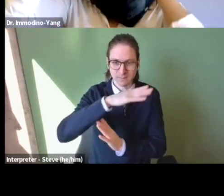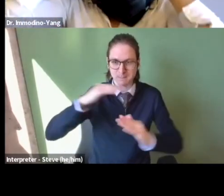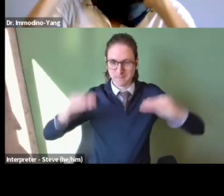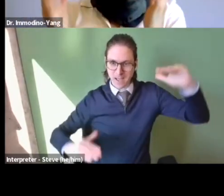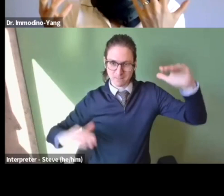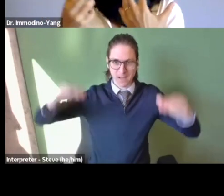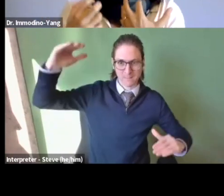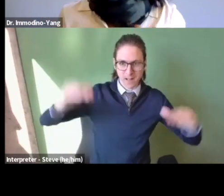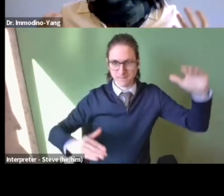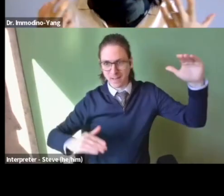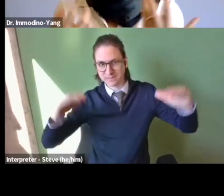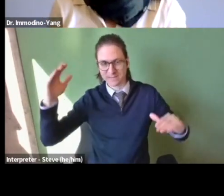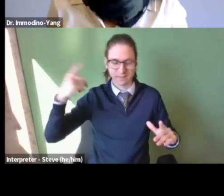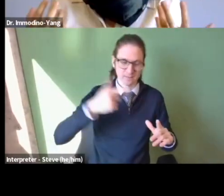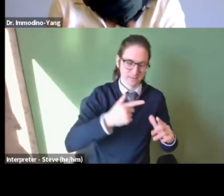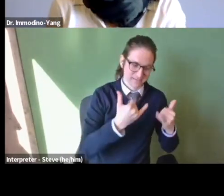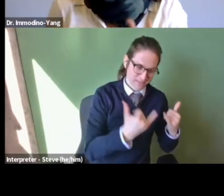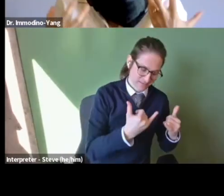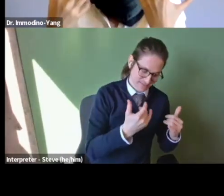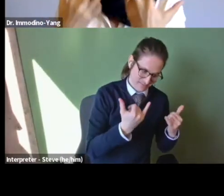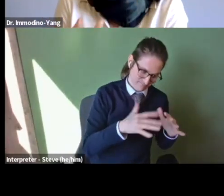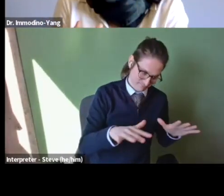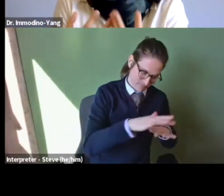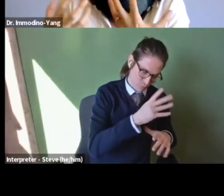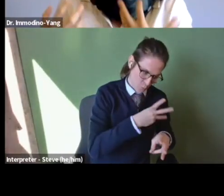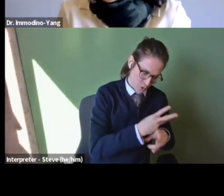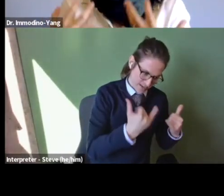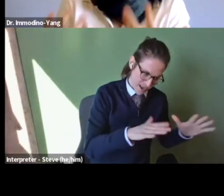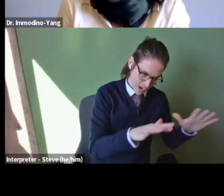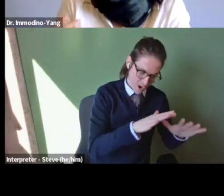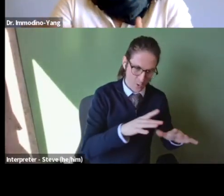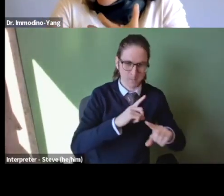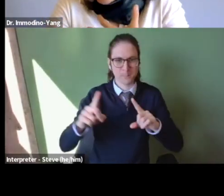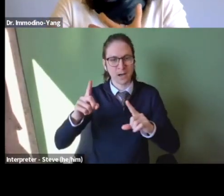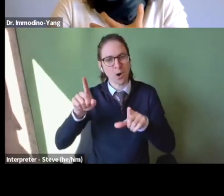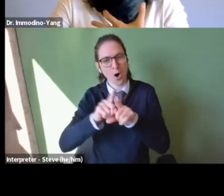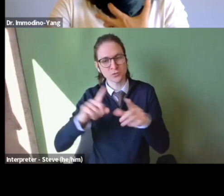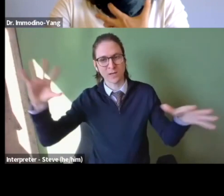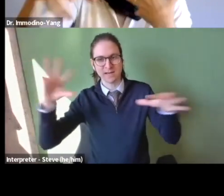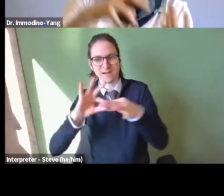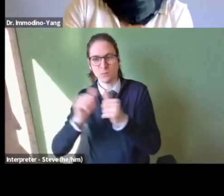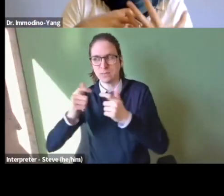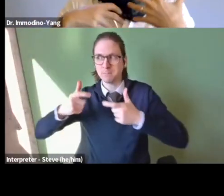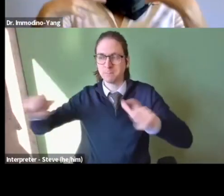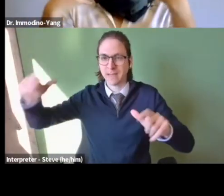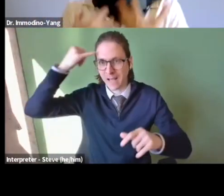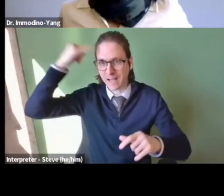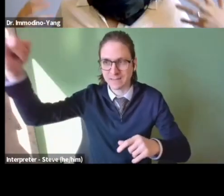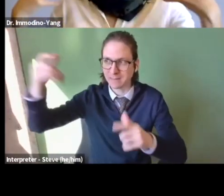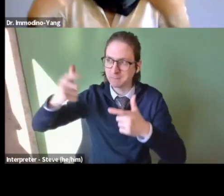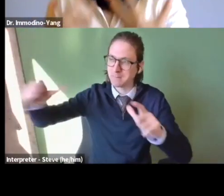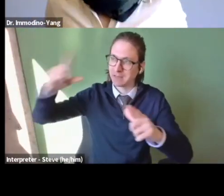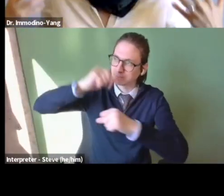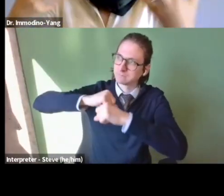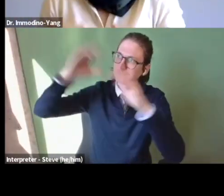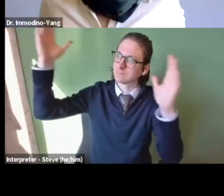idea? And how do I connect that bigger idea and the feeling of thinking about the math to the